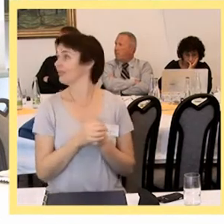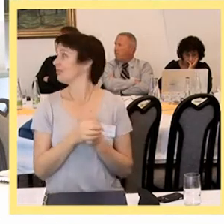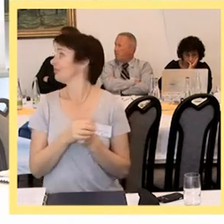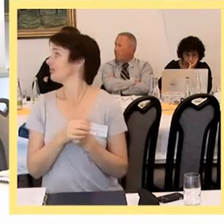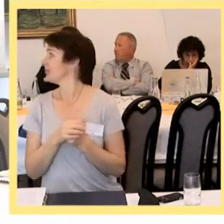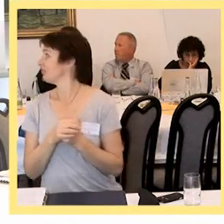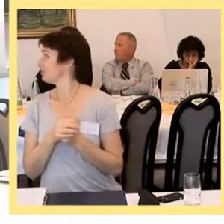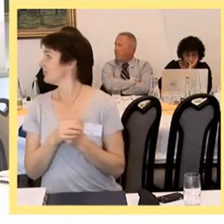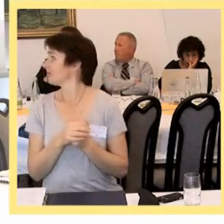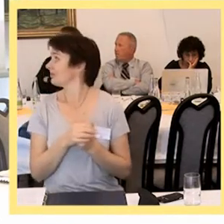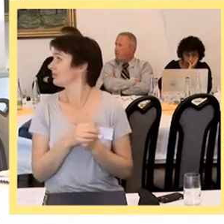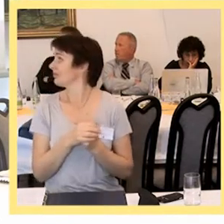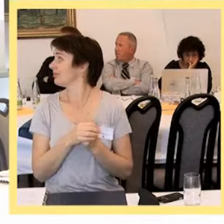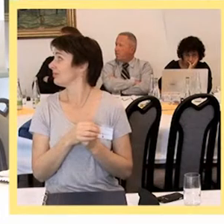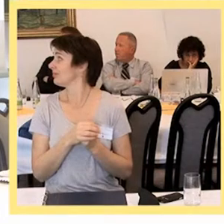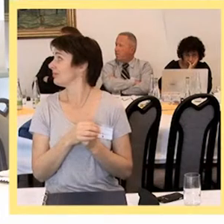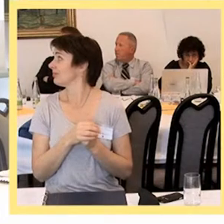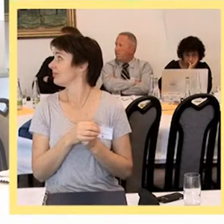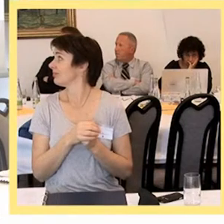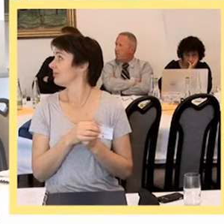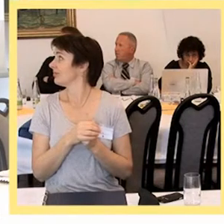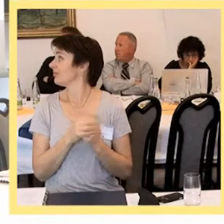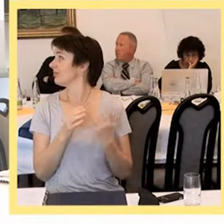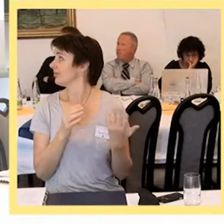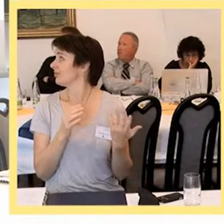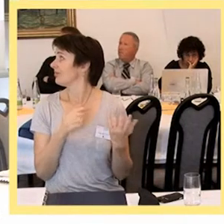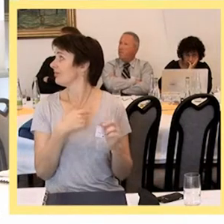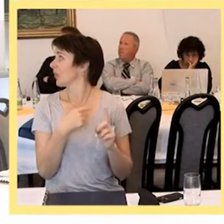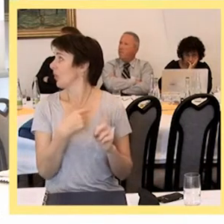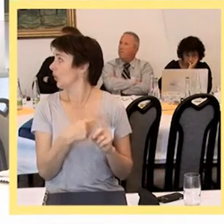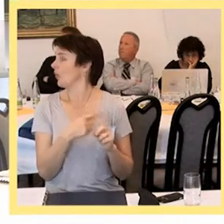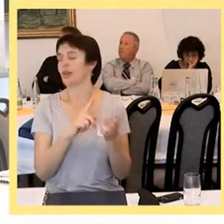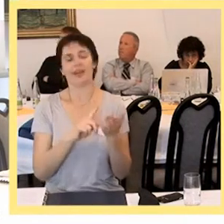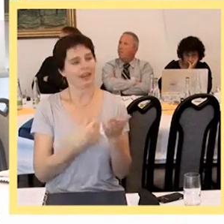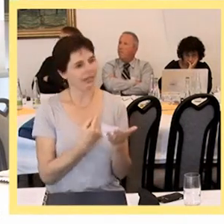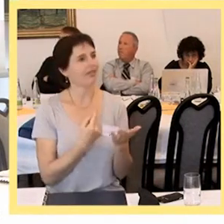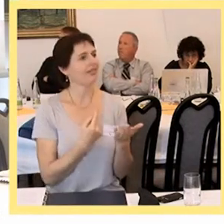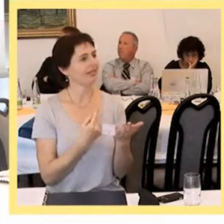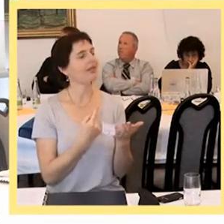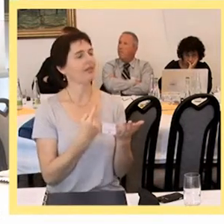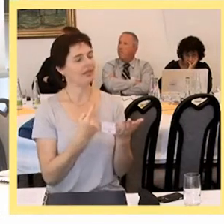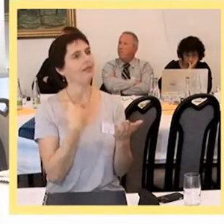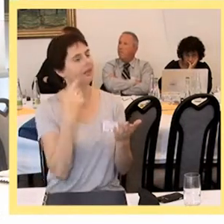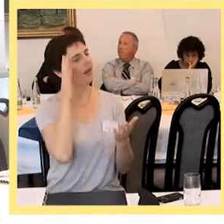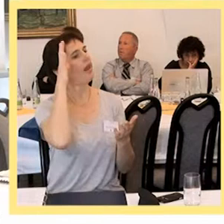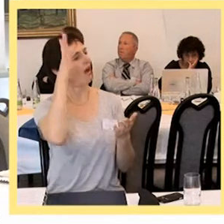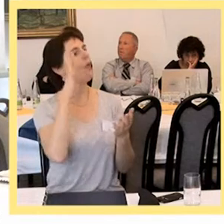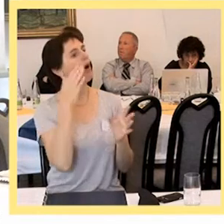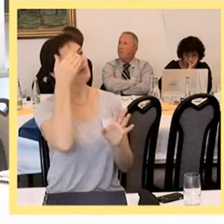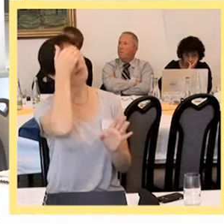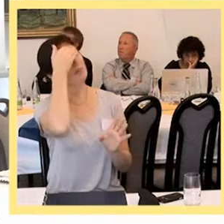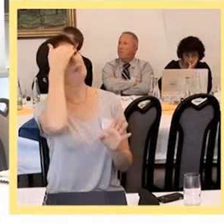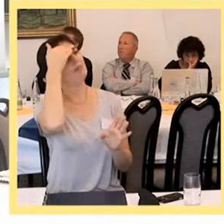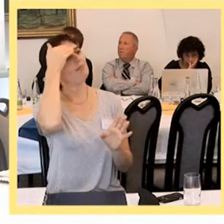there. And we do recognise that the mental health disabilities were excluded. Again, issues around capacity and consent, which we felt were